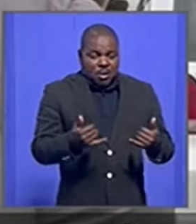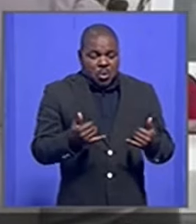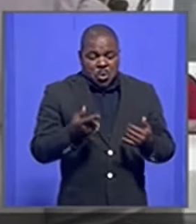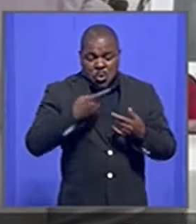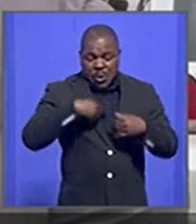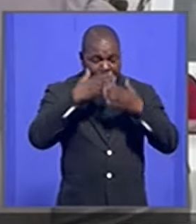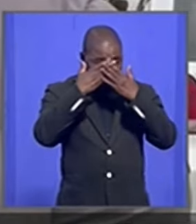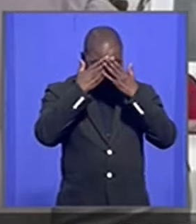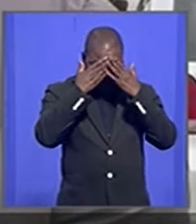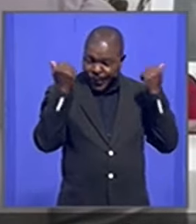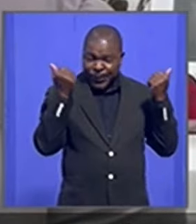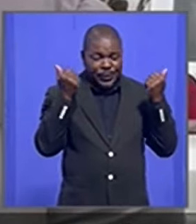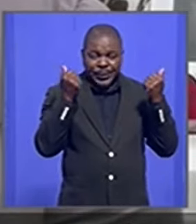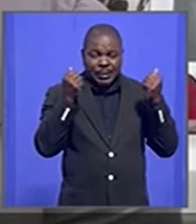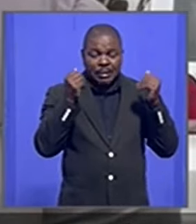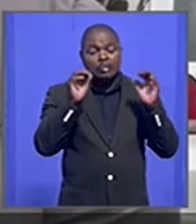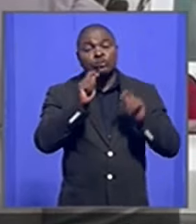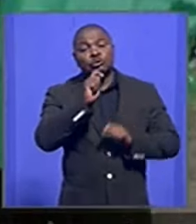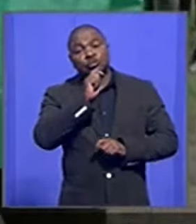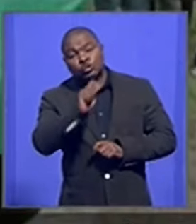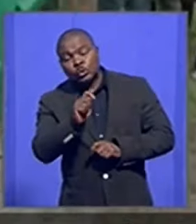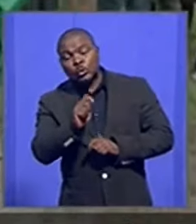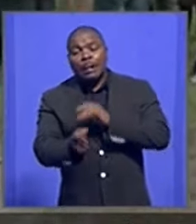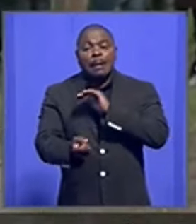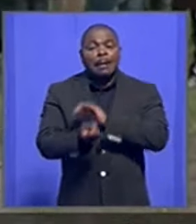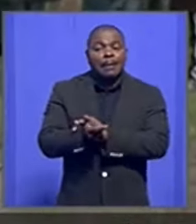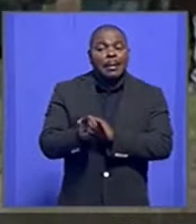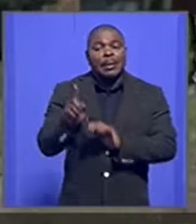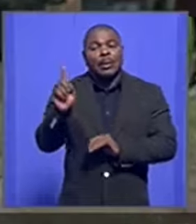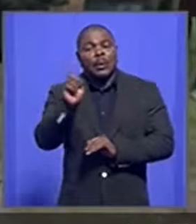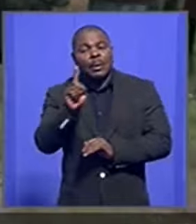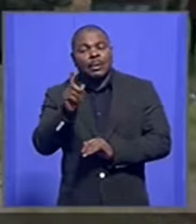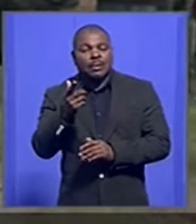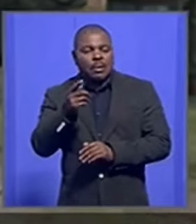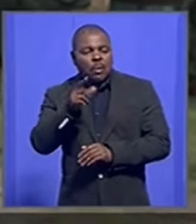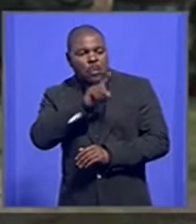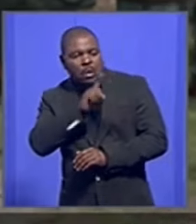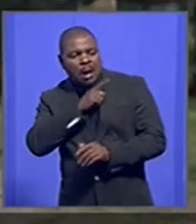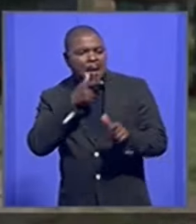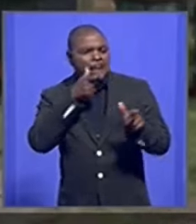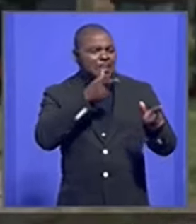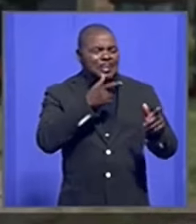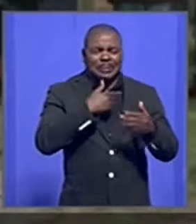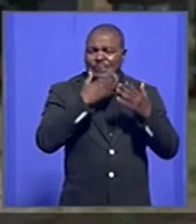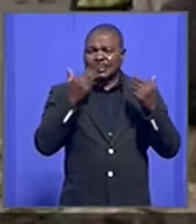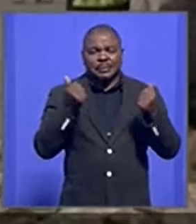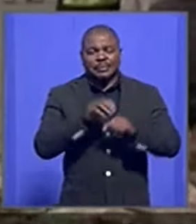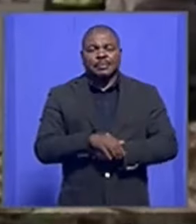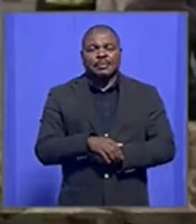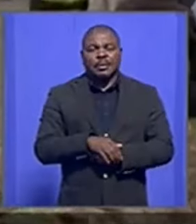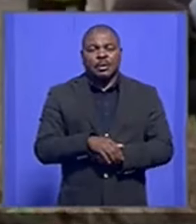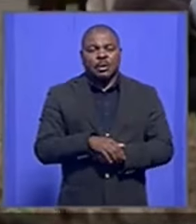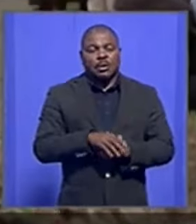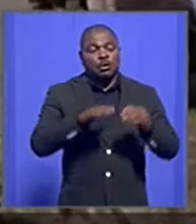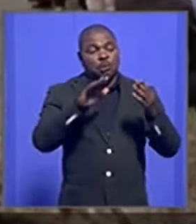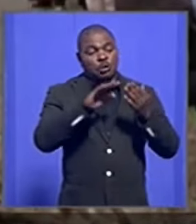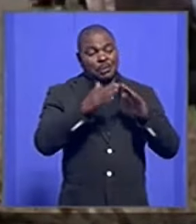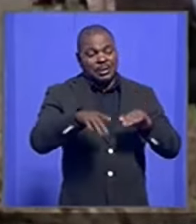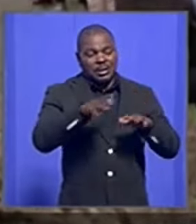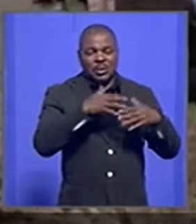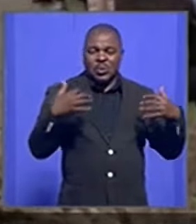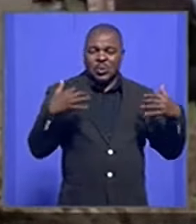idea as to what could have led to this tragic incident. Baagi ba tshwenyegile ka tshireletsego